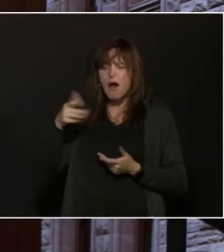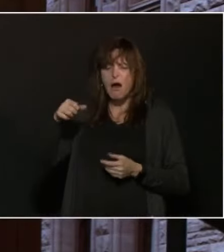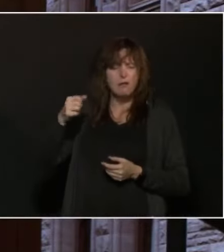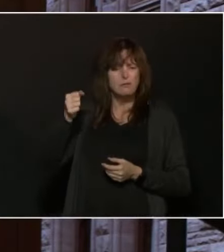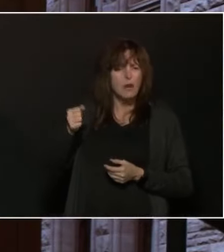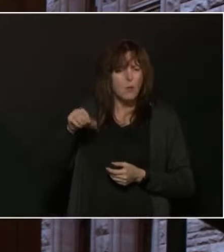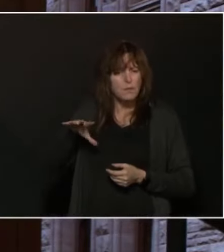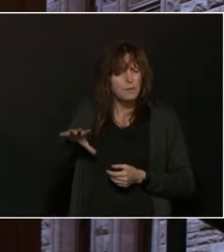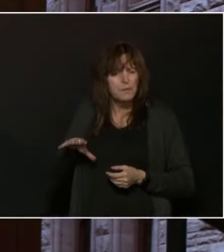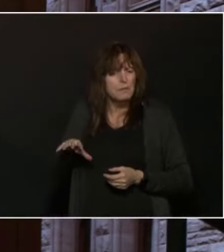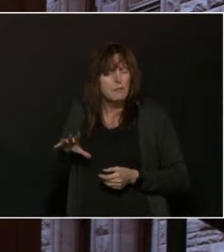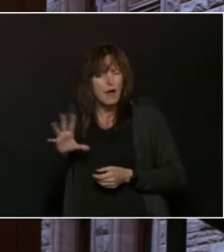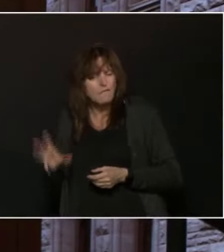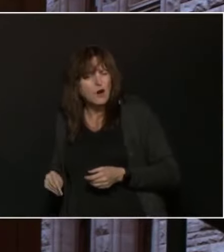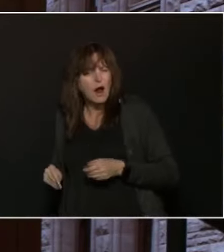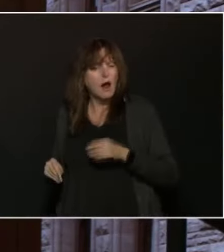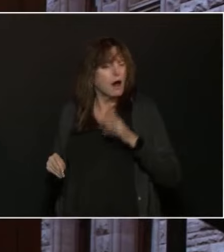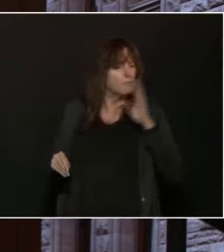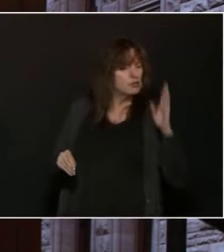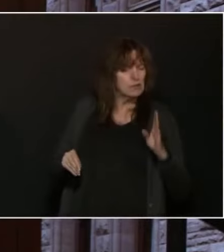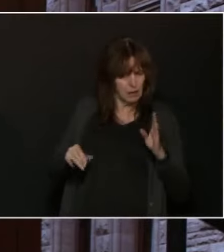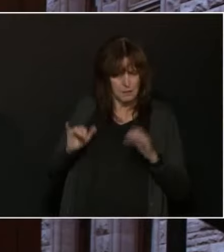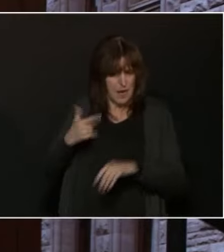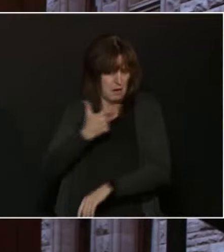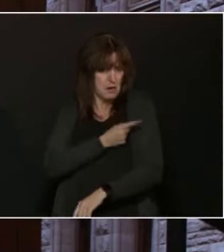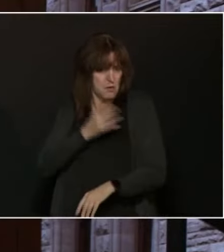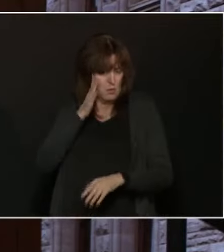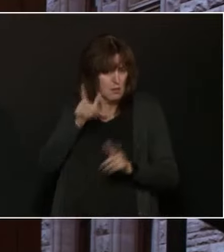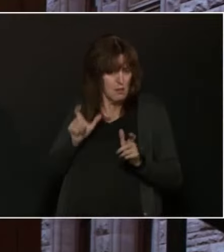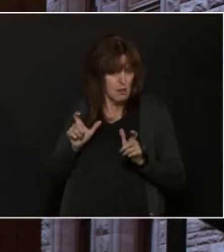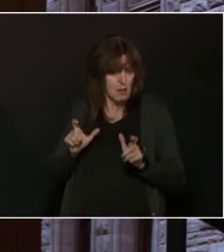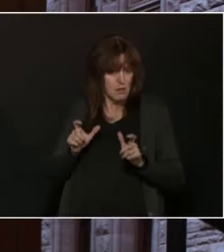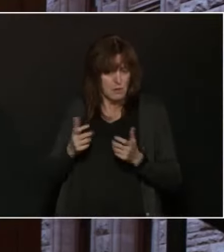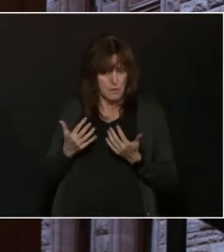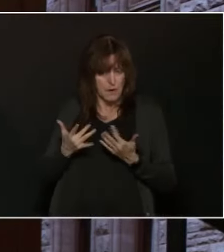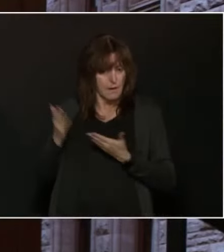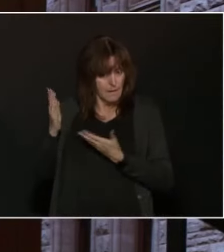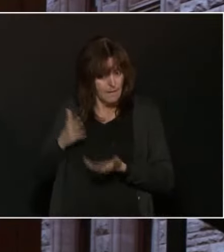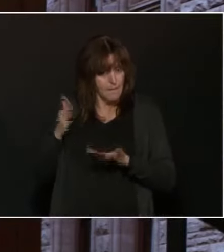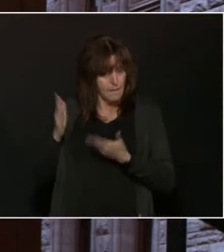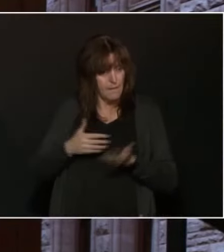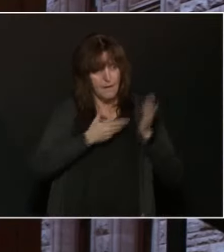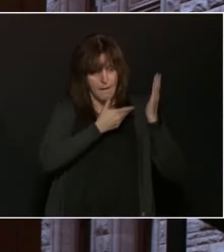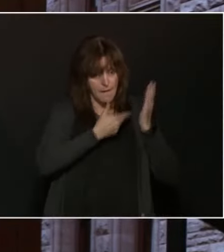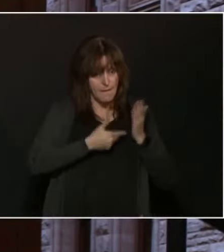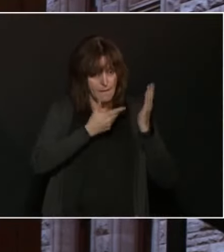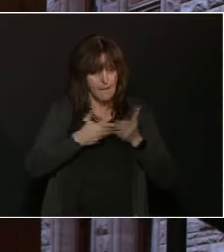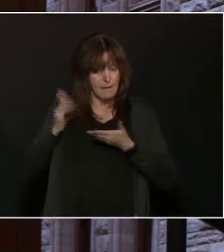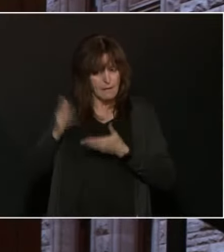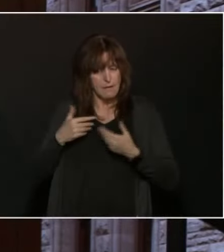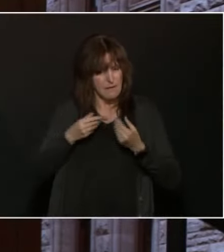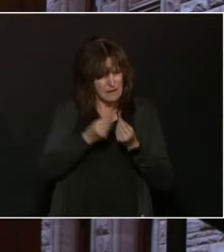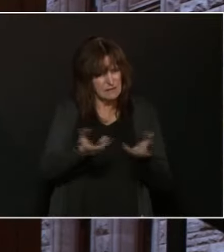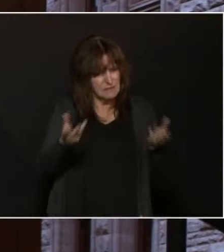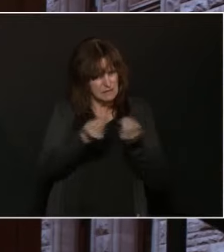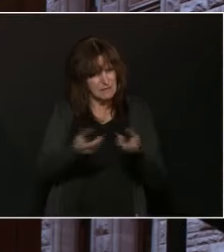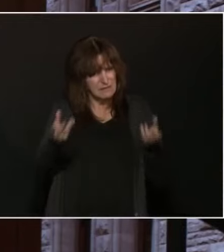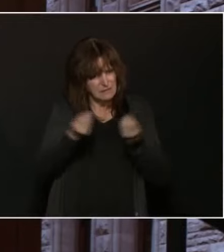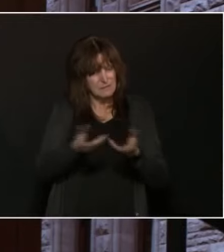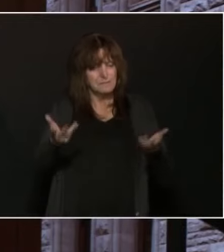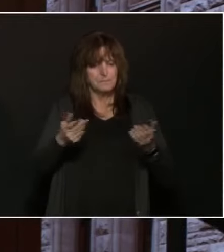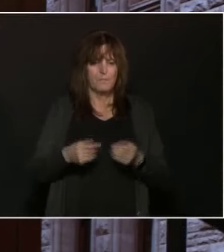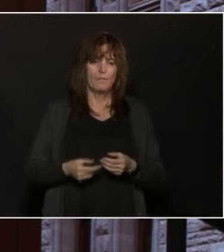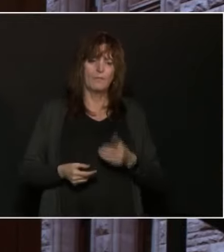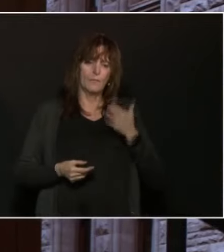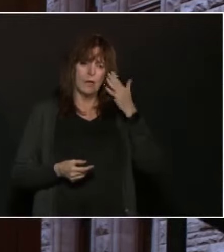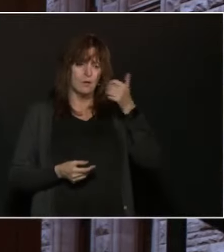We were hoping to get that as quickly as we can. We want to get the vaccine orders back online. I know General Hillier is hoping to get the priority groups